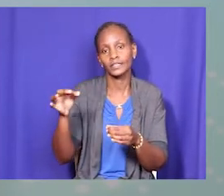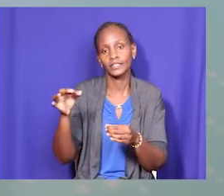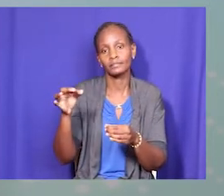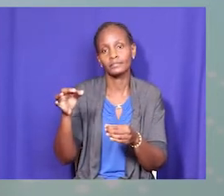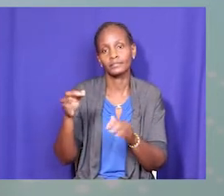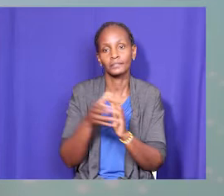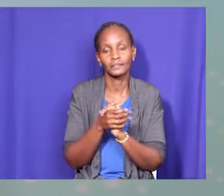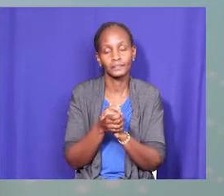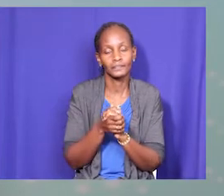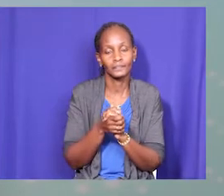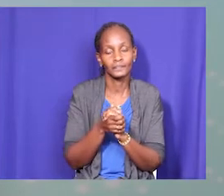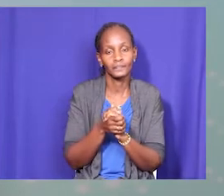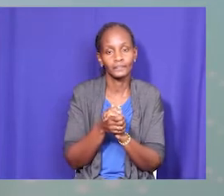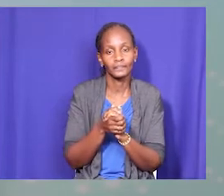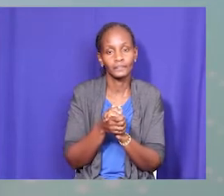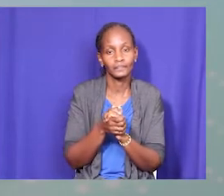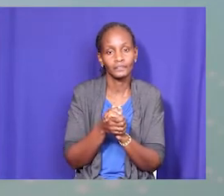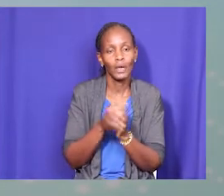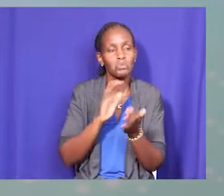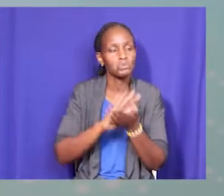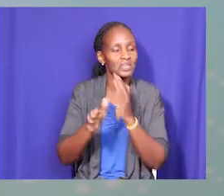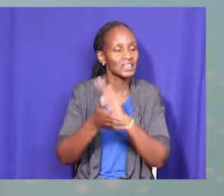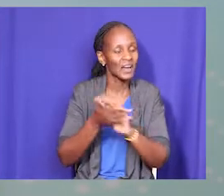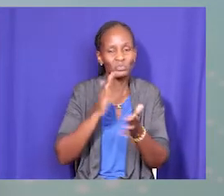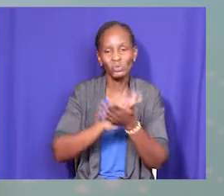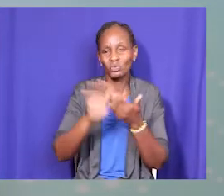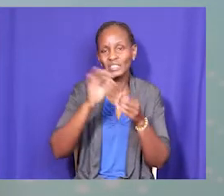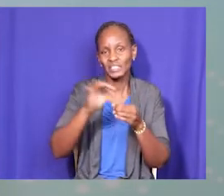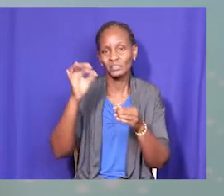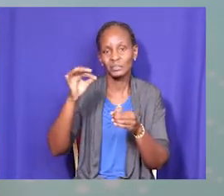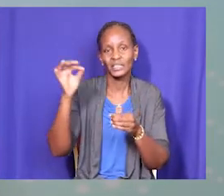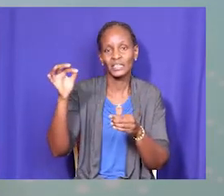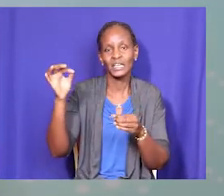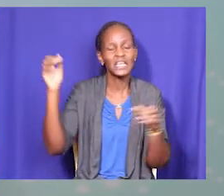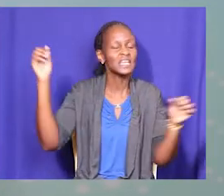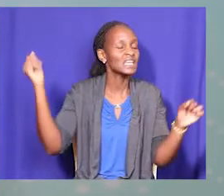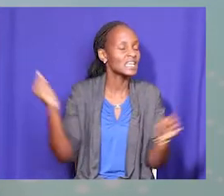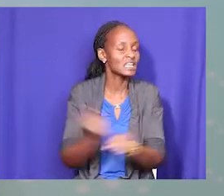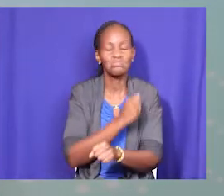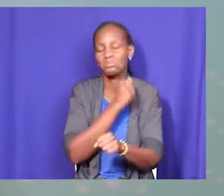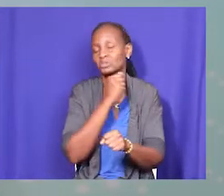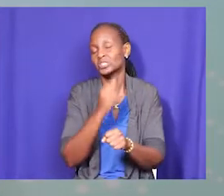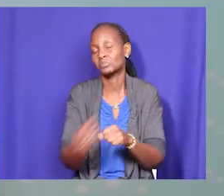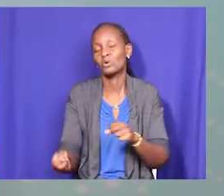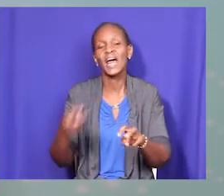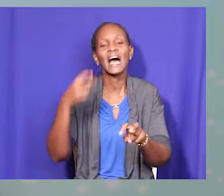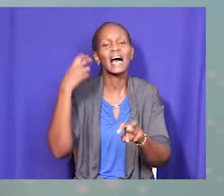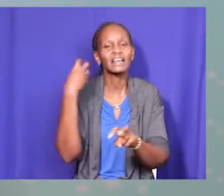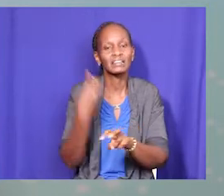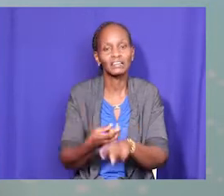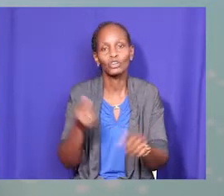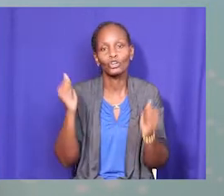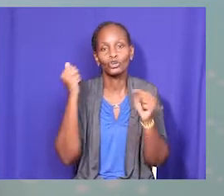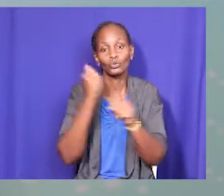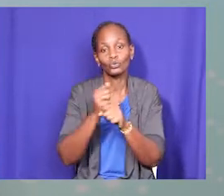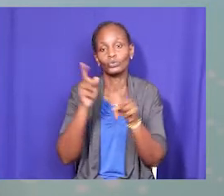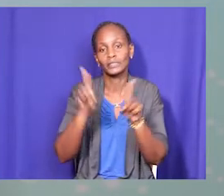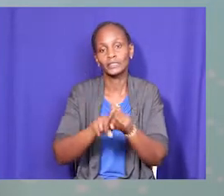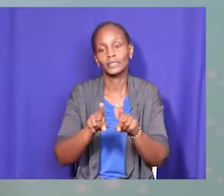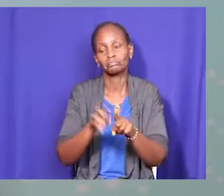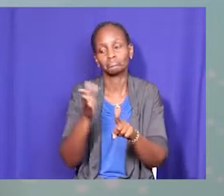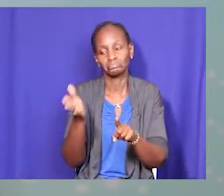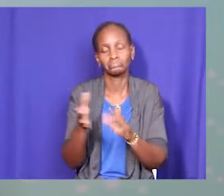Spirit. Without the Holy Spirit, it would have been difficult to do these